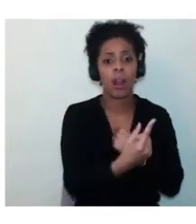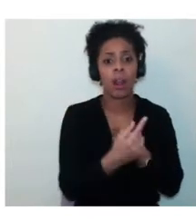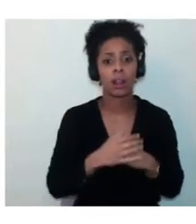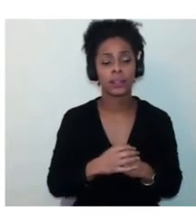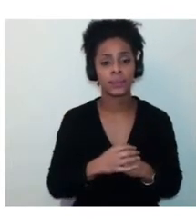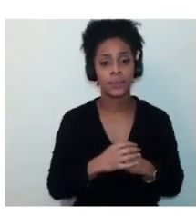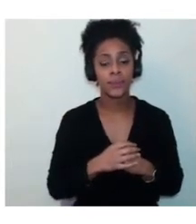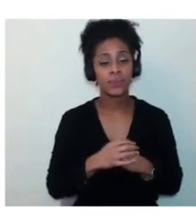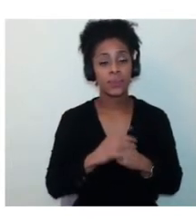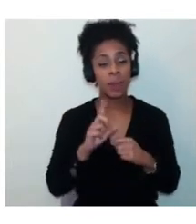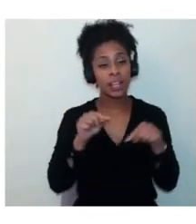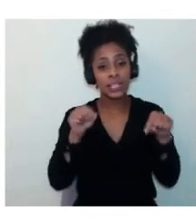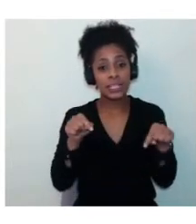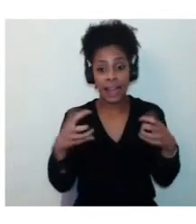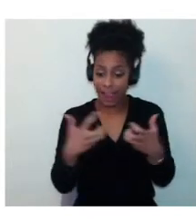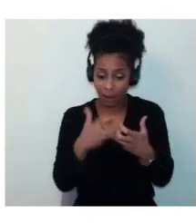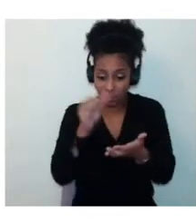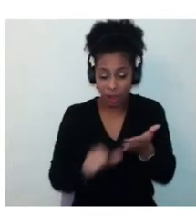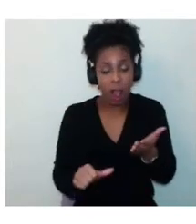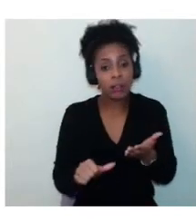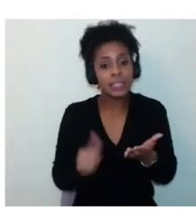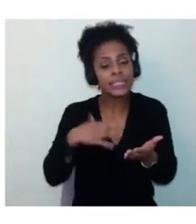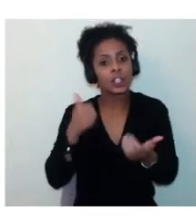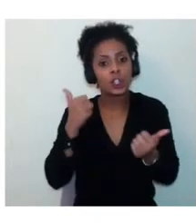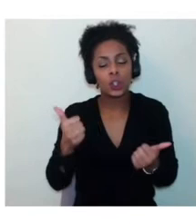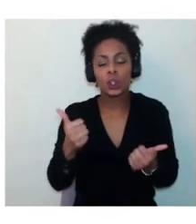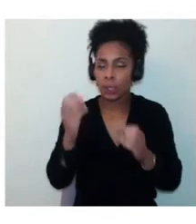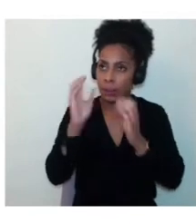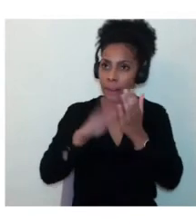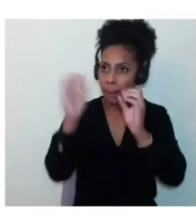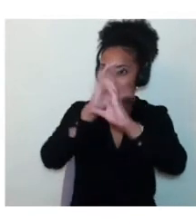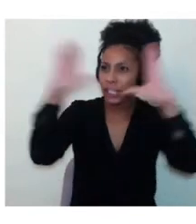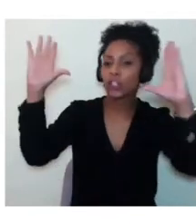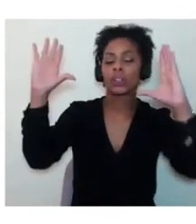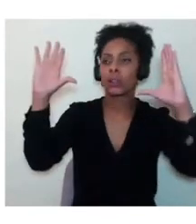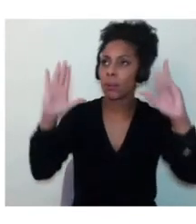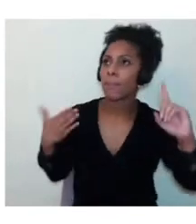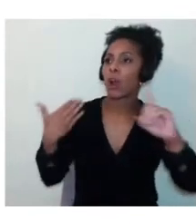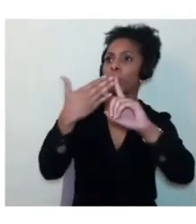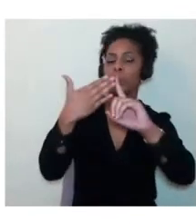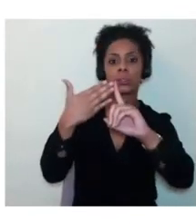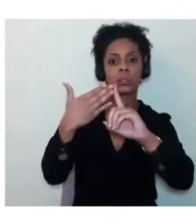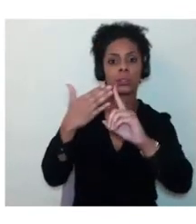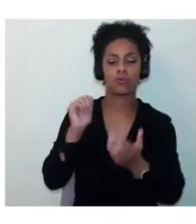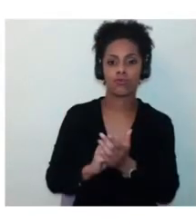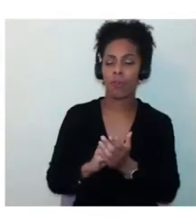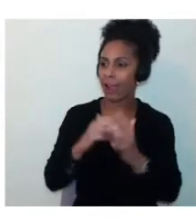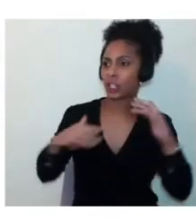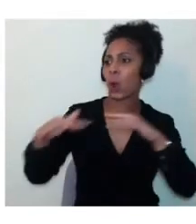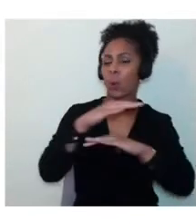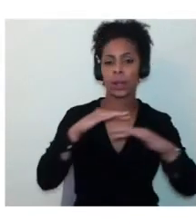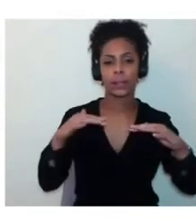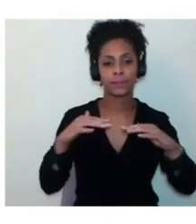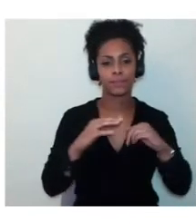with a strong sense of mission and purpose and tone from the top of our company. Brilliant, great stuff. Mark, turn to